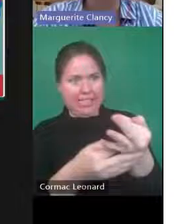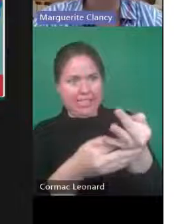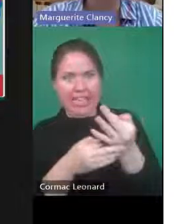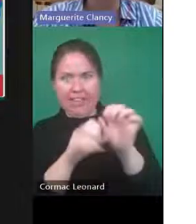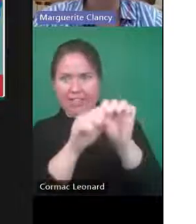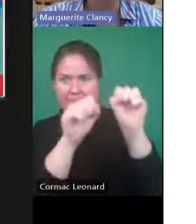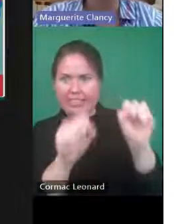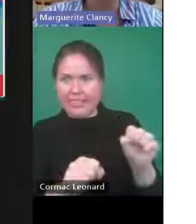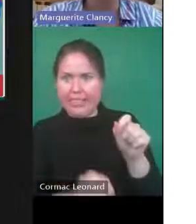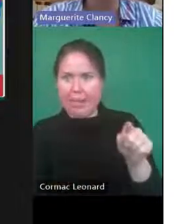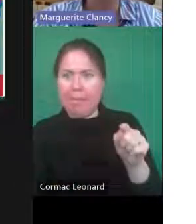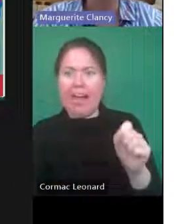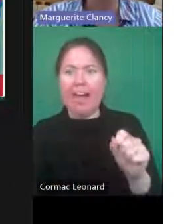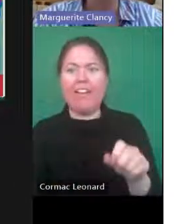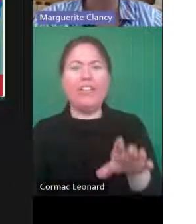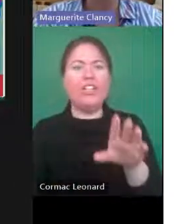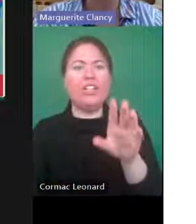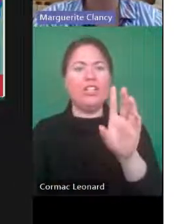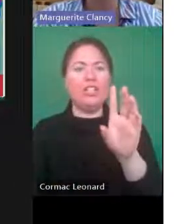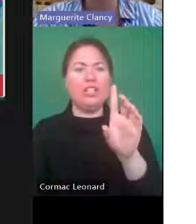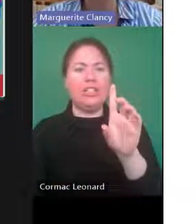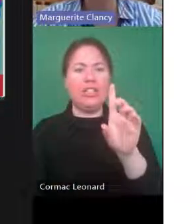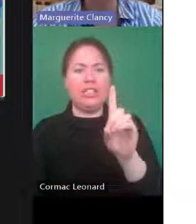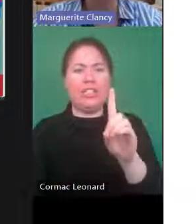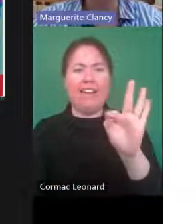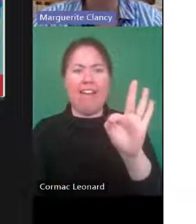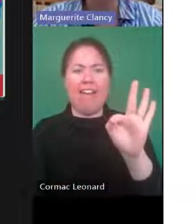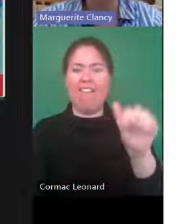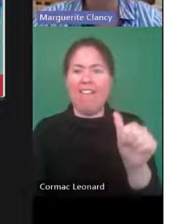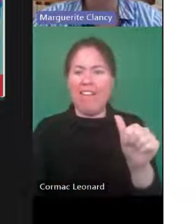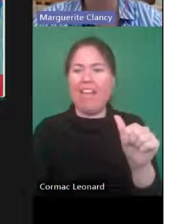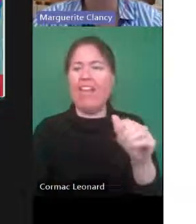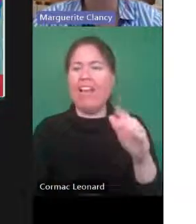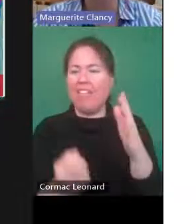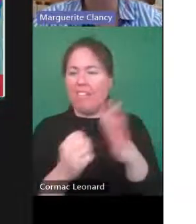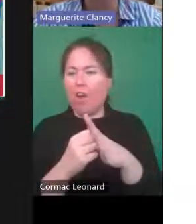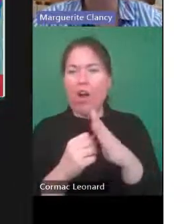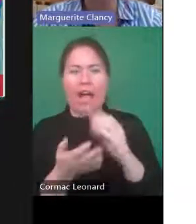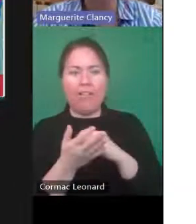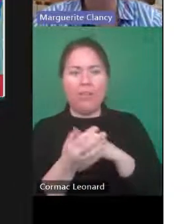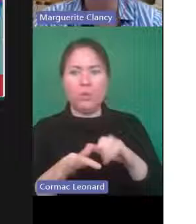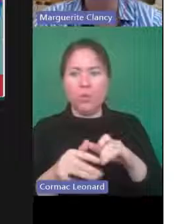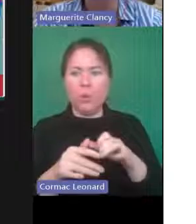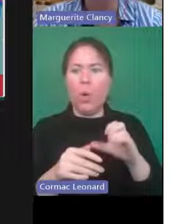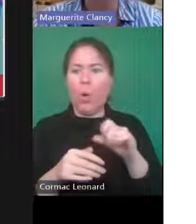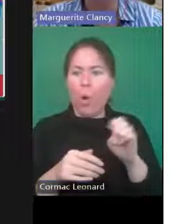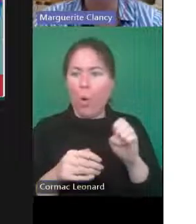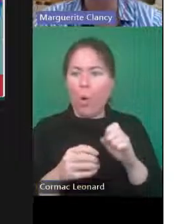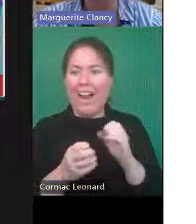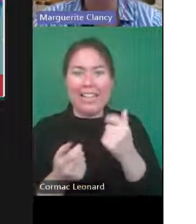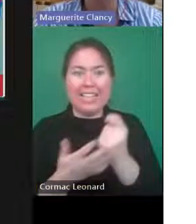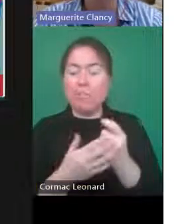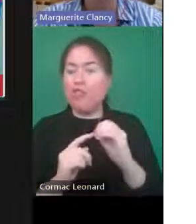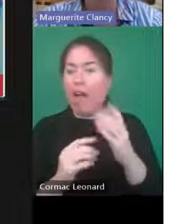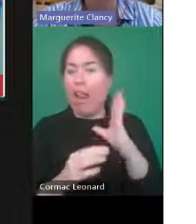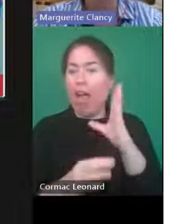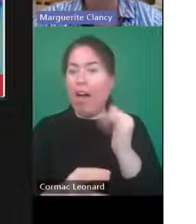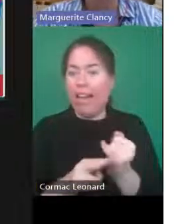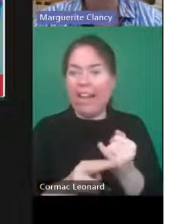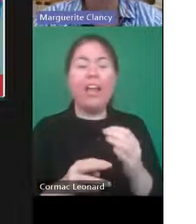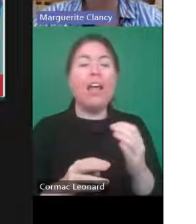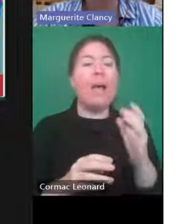once I speak through this, once you have an account, there's a code that's issued to you for each time you log into the